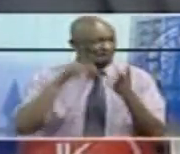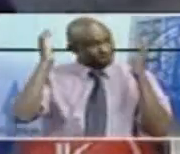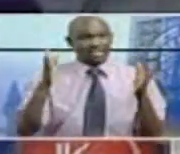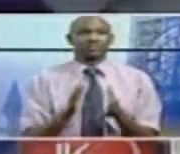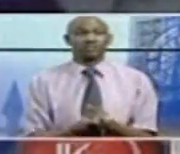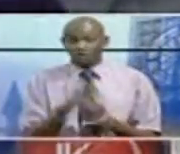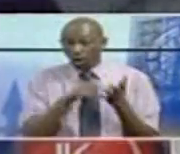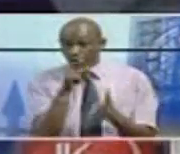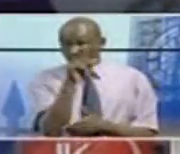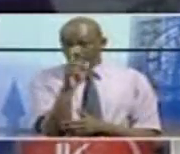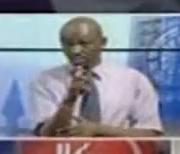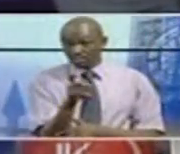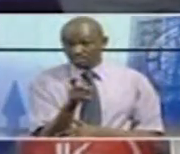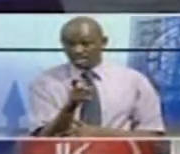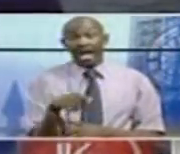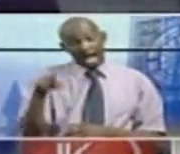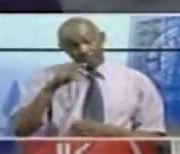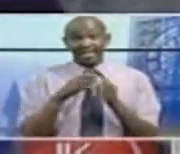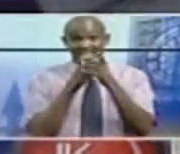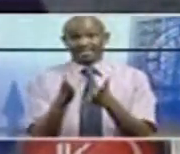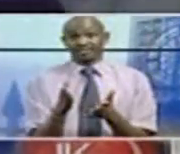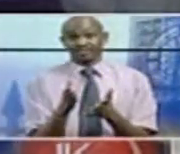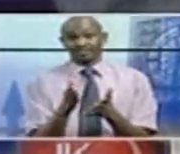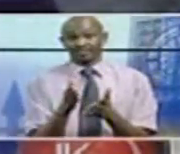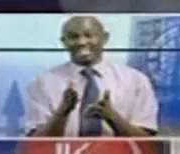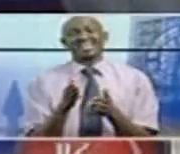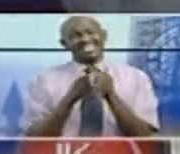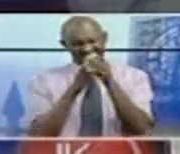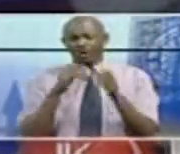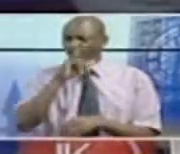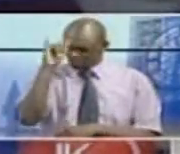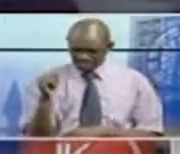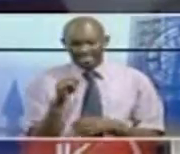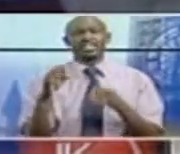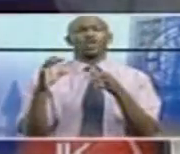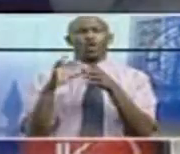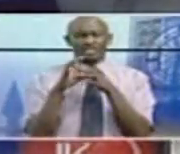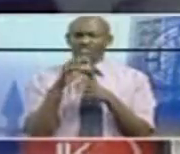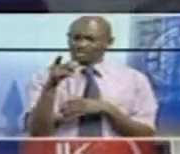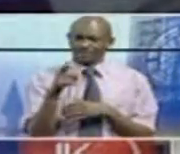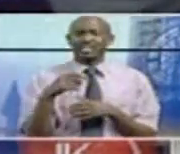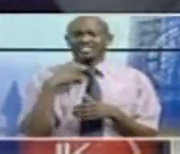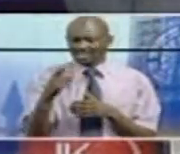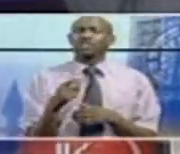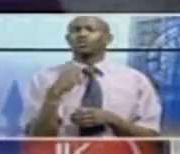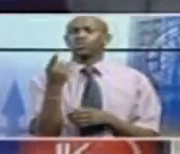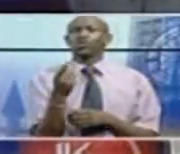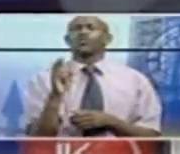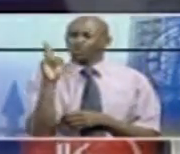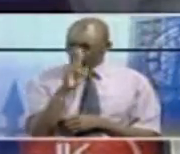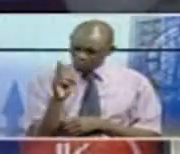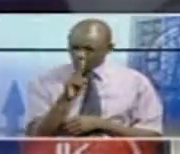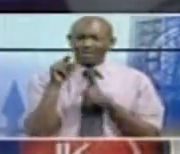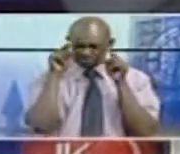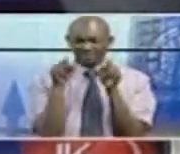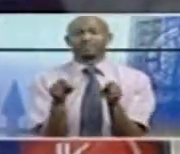wrong? Our leader, the leader of the Jubilee coalition, is none other than Uhuru